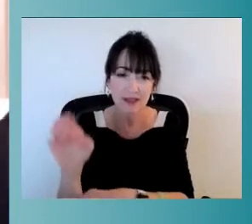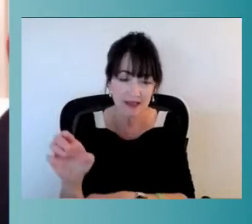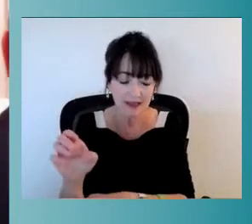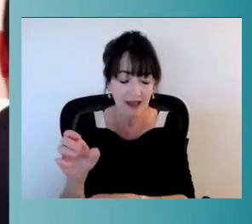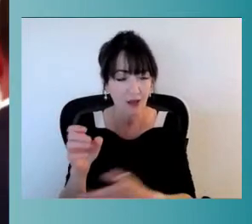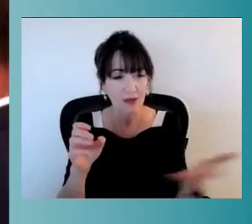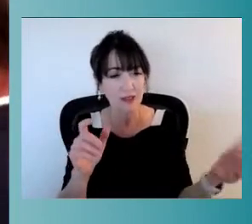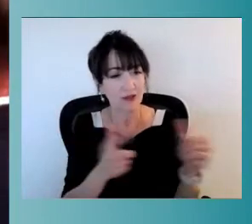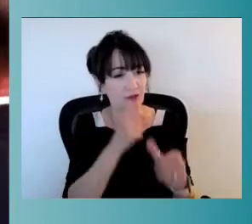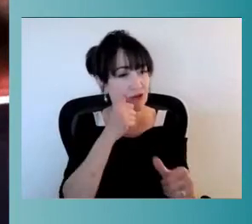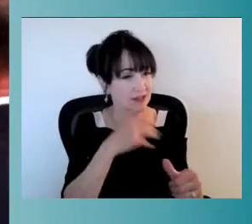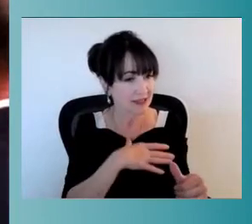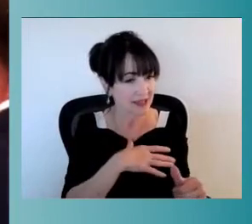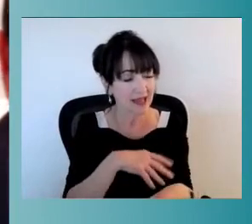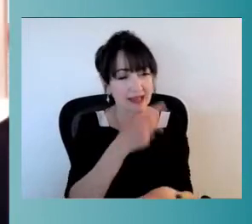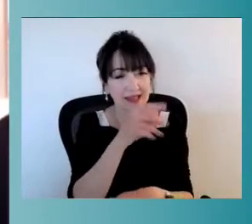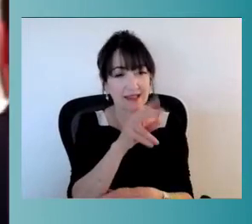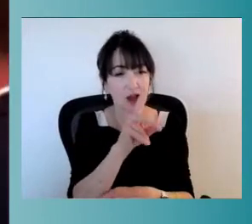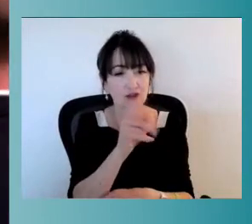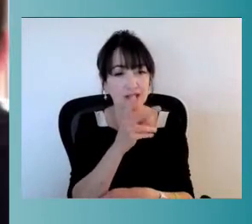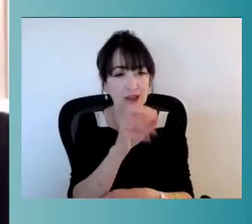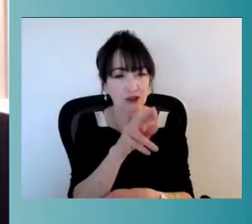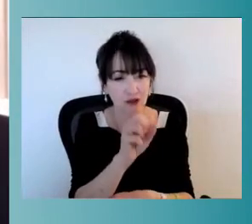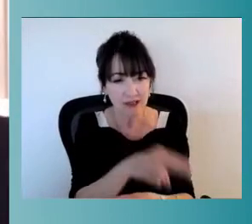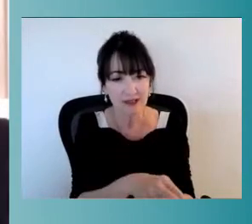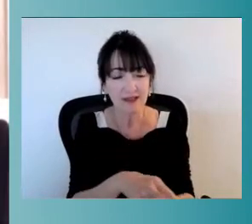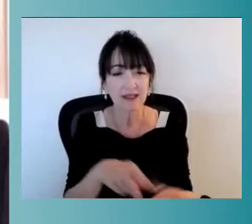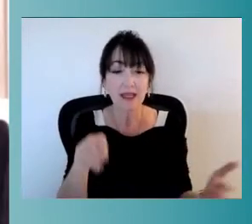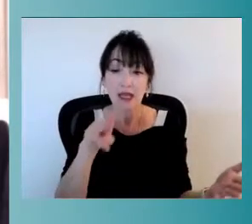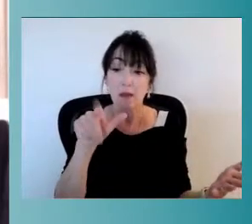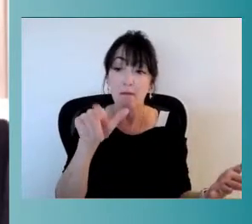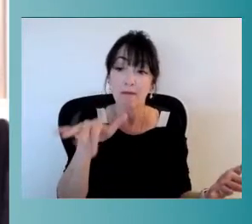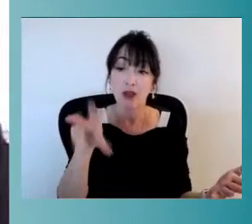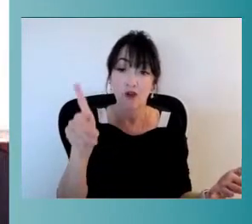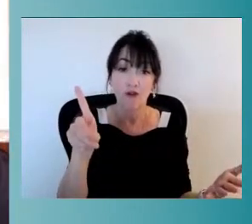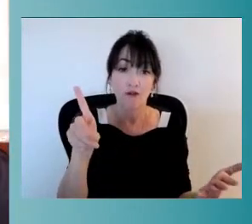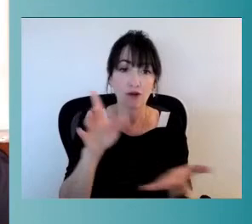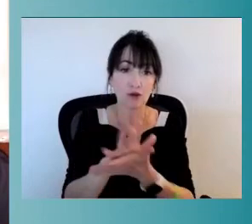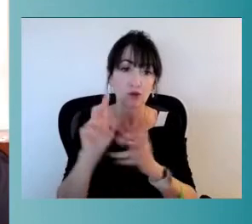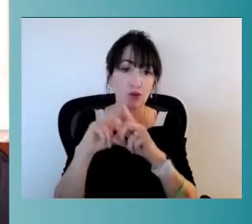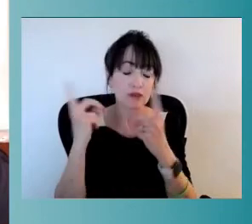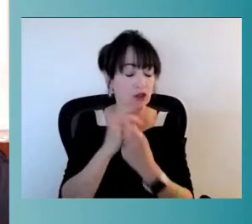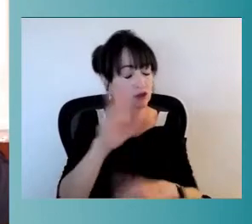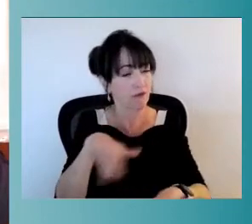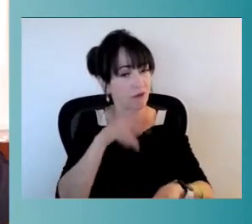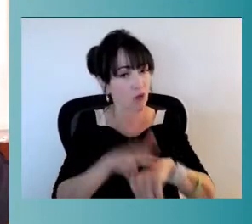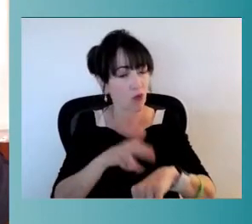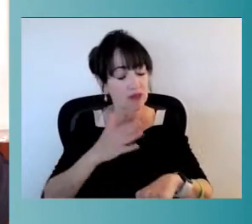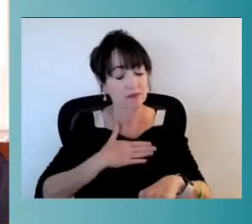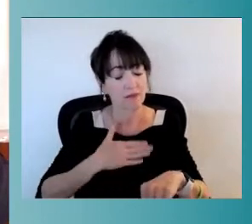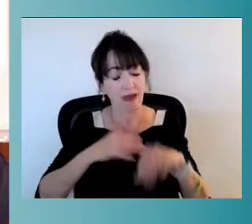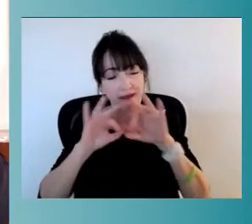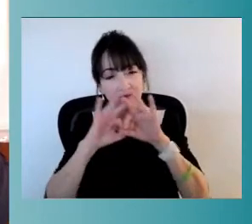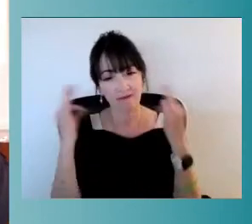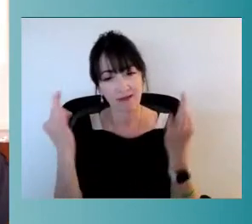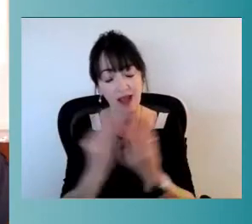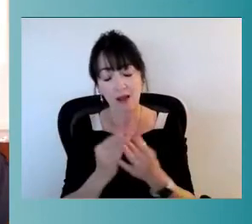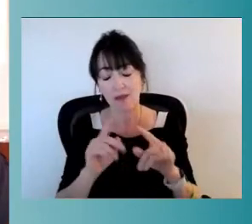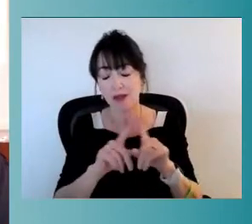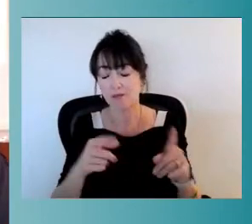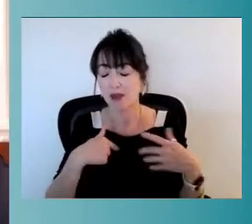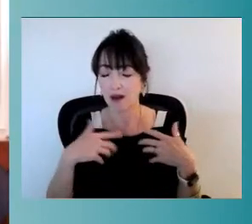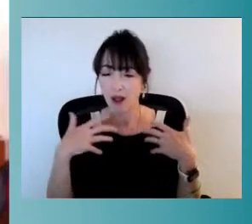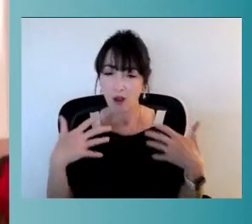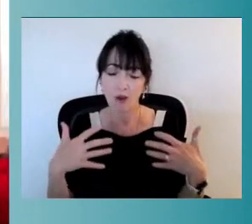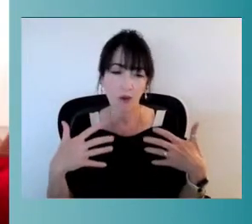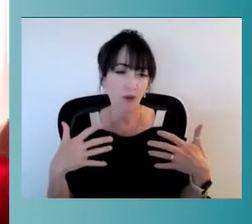Dickerson, Milford School District, of course my family, but a huge shout out to